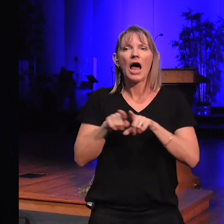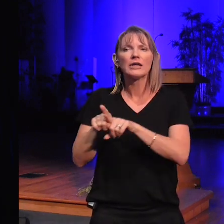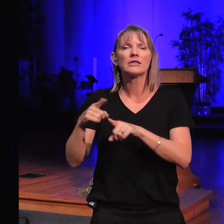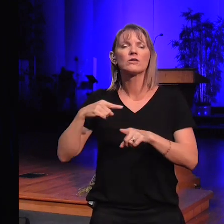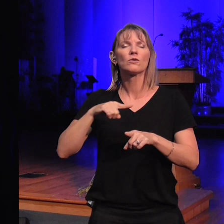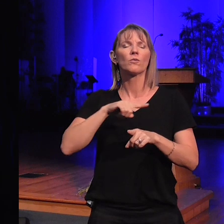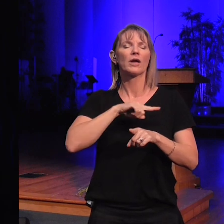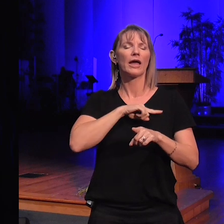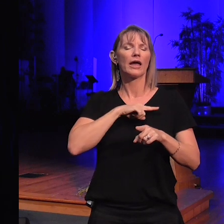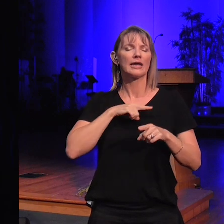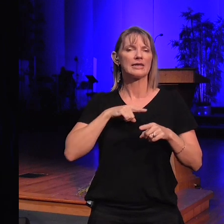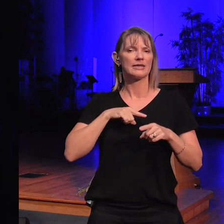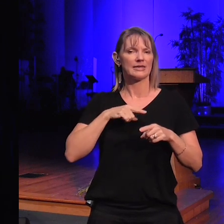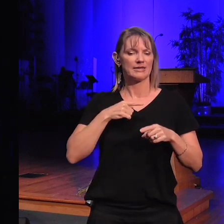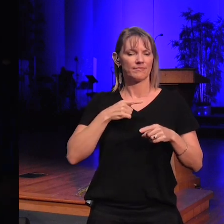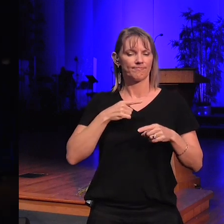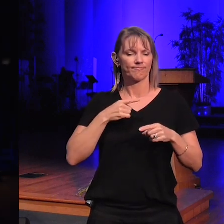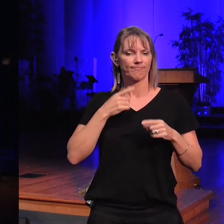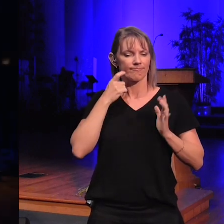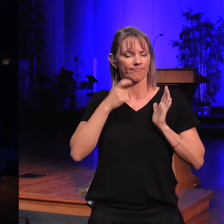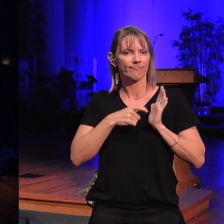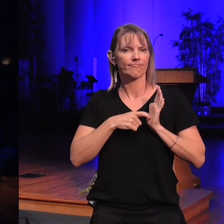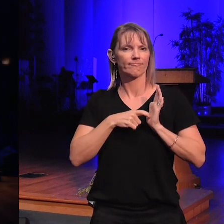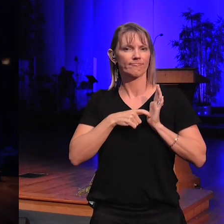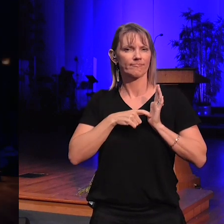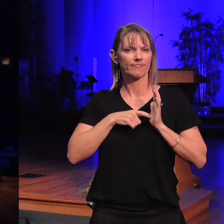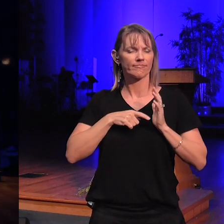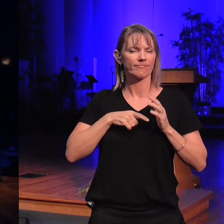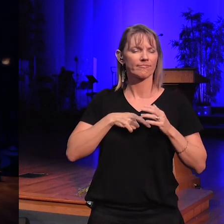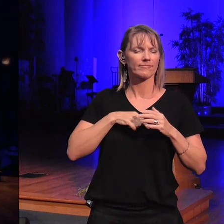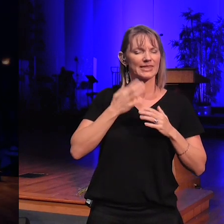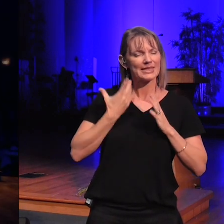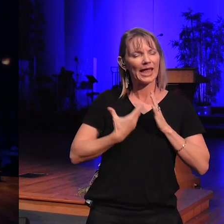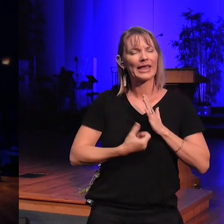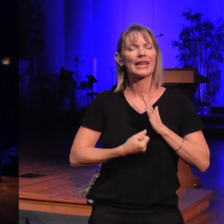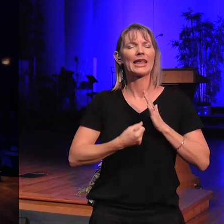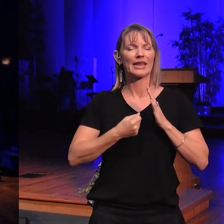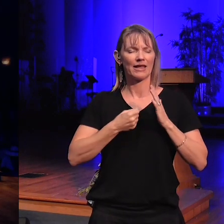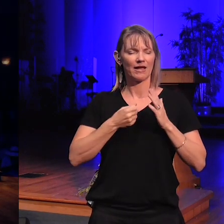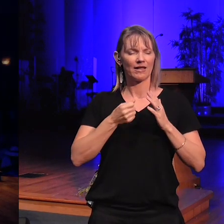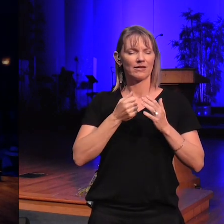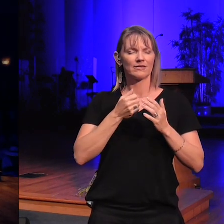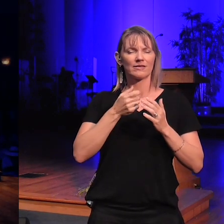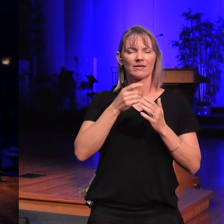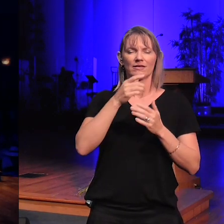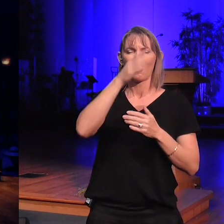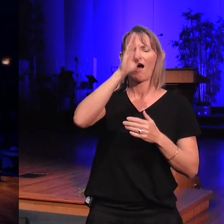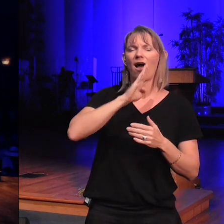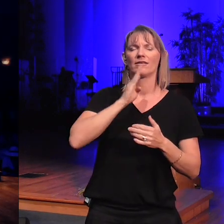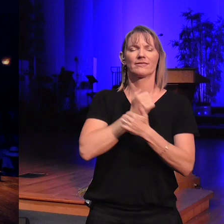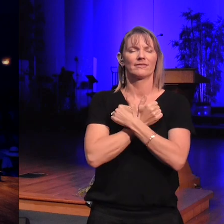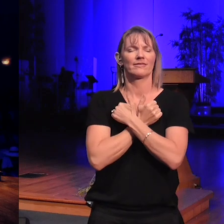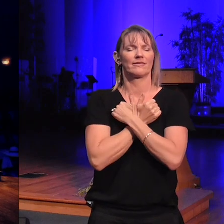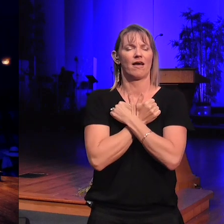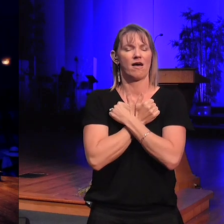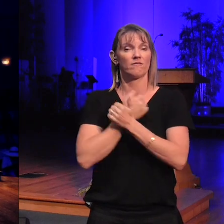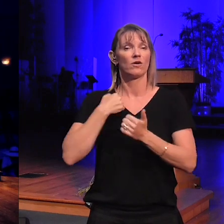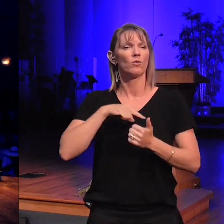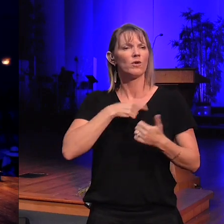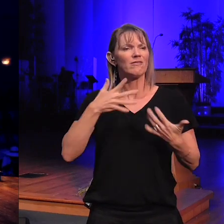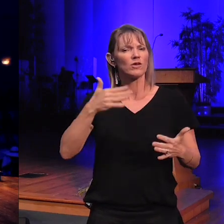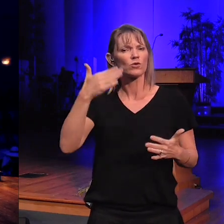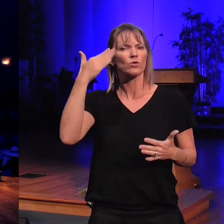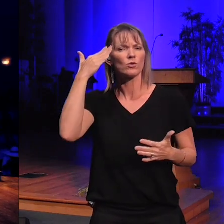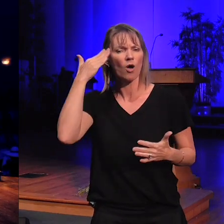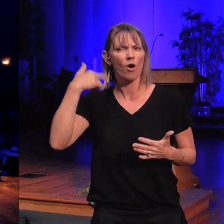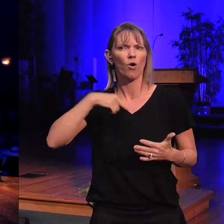we bask in the warmth of the love of the divine, we know that we are